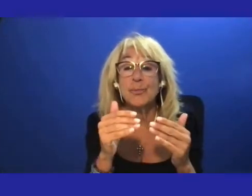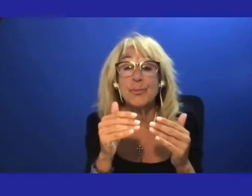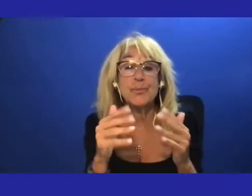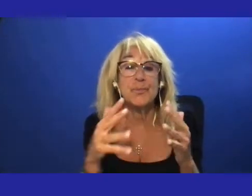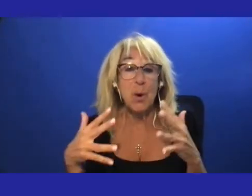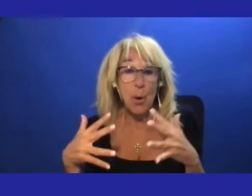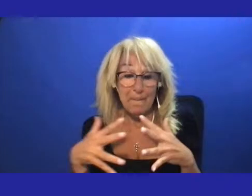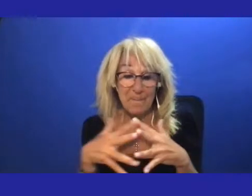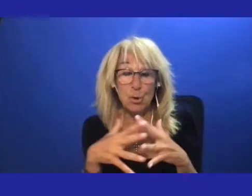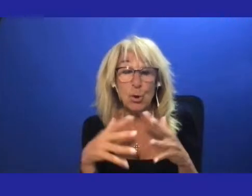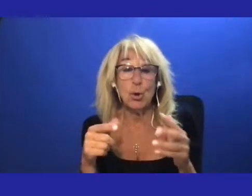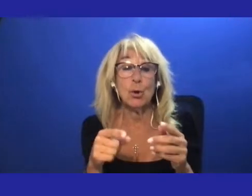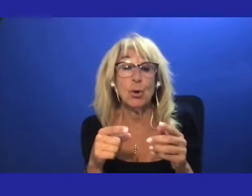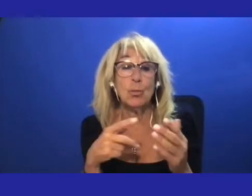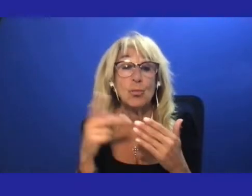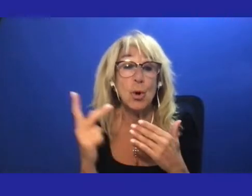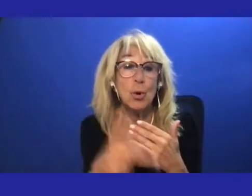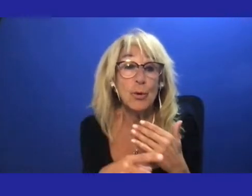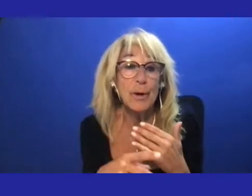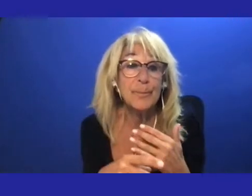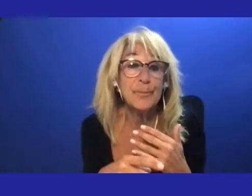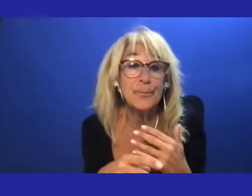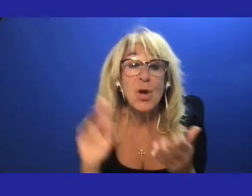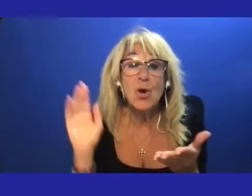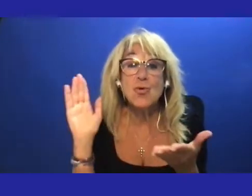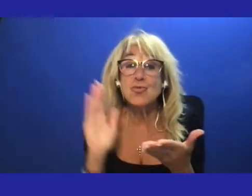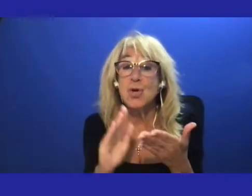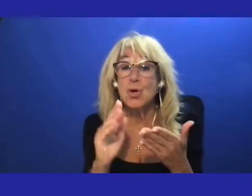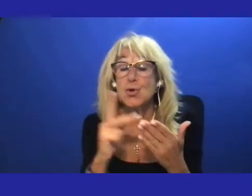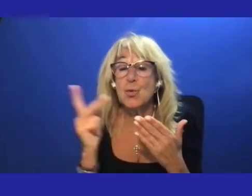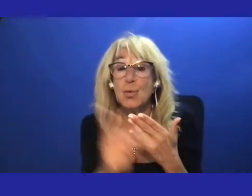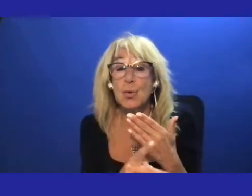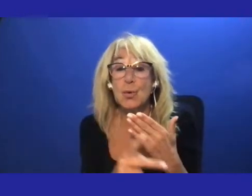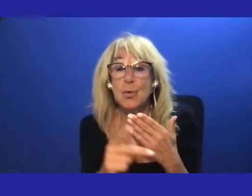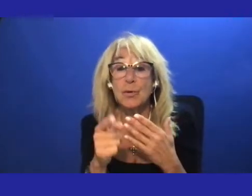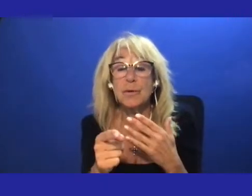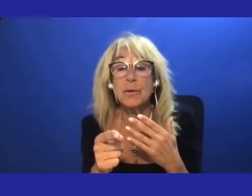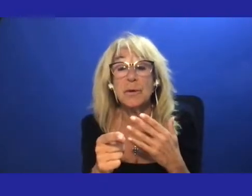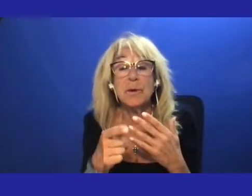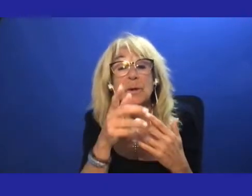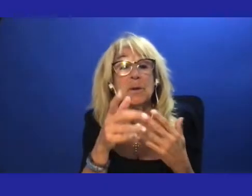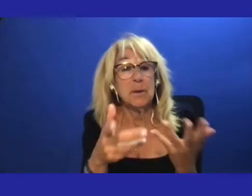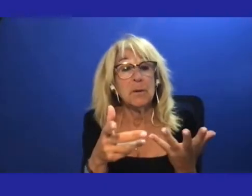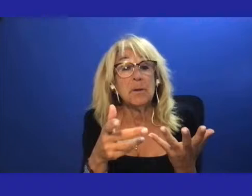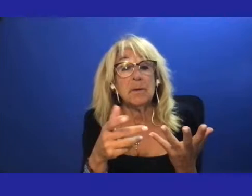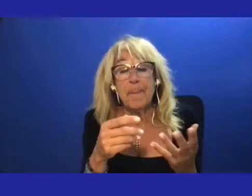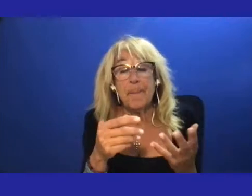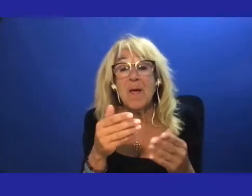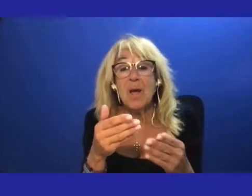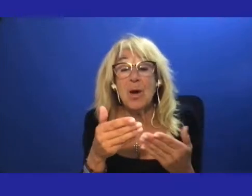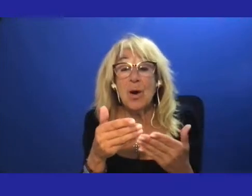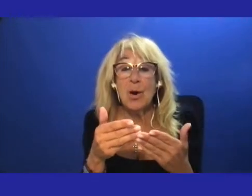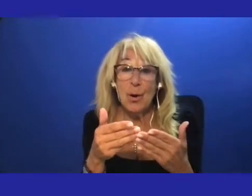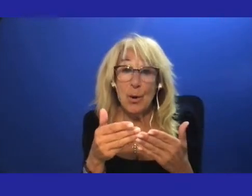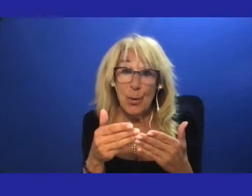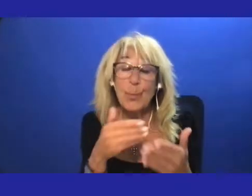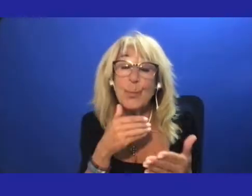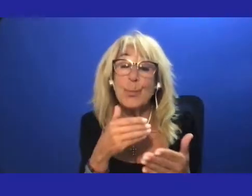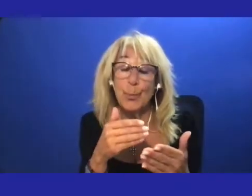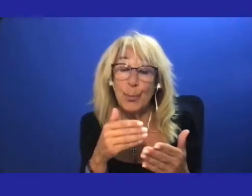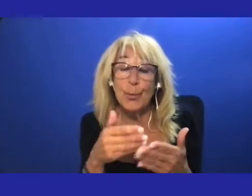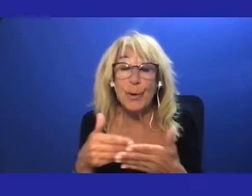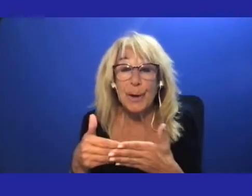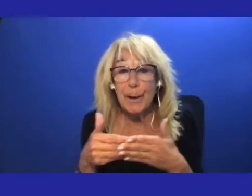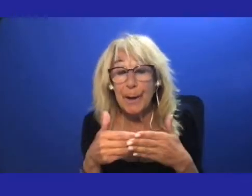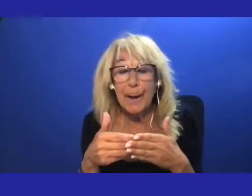program. Women of color are 4 times more likely to die during childbirth, and prenatal care, acute care management, and implicit bias